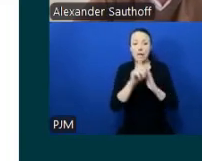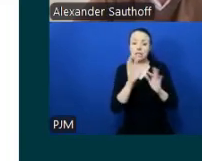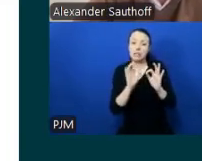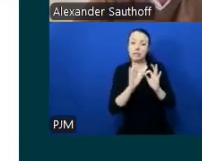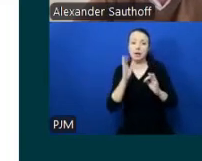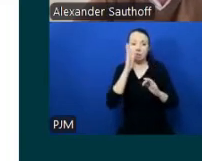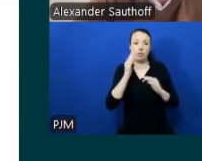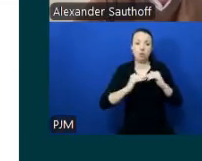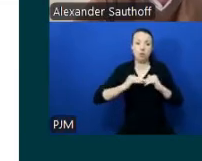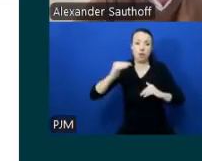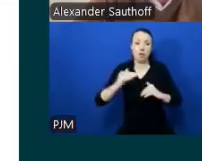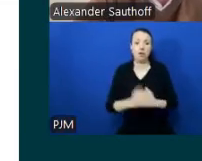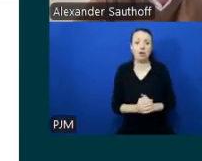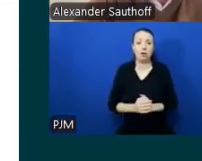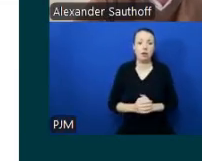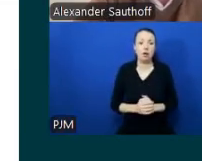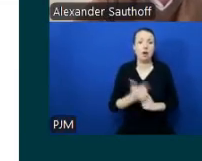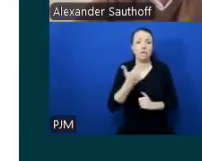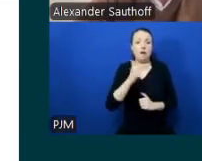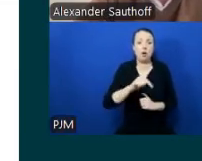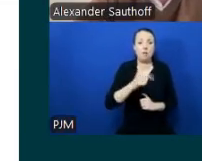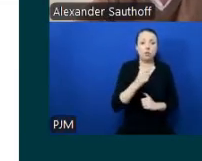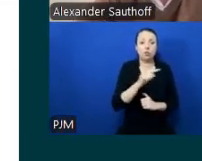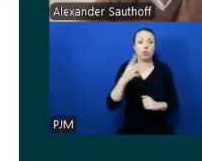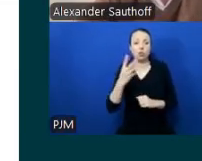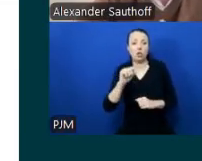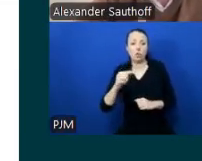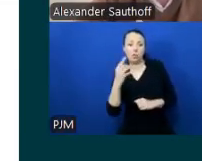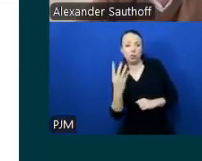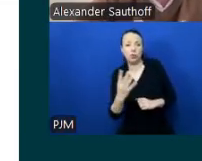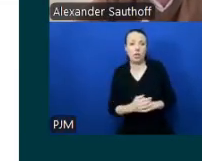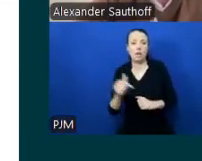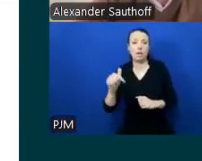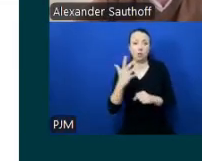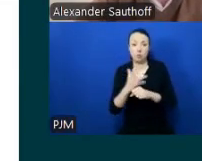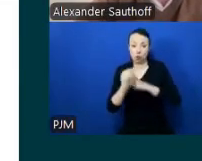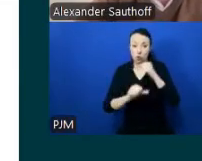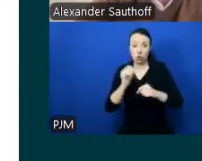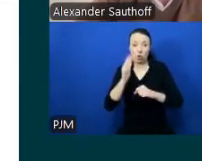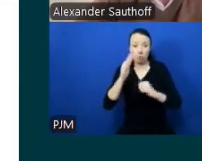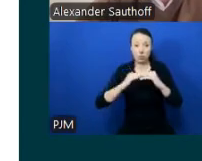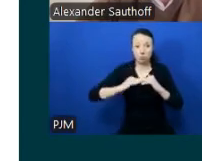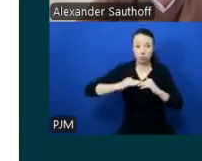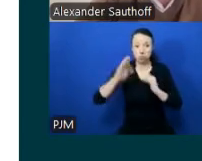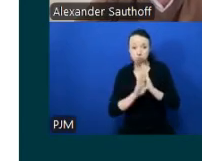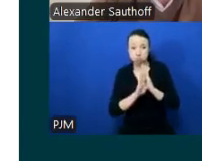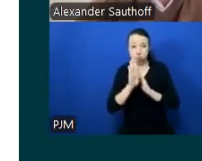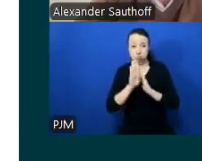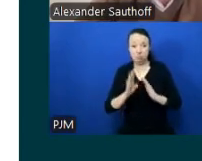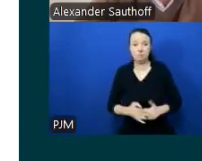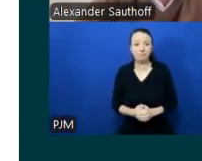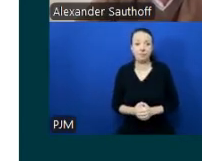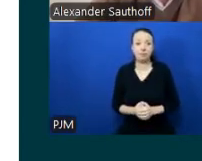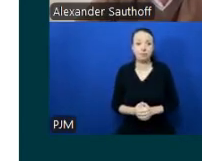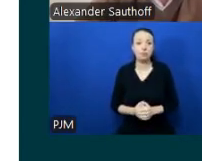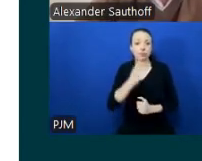4.4 degrees Celsius by 2050. And this warming is not just a number, it translates